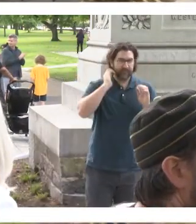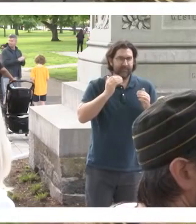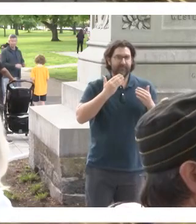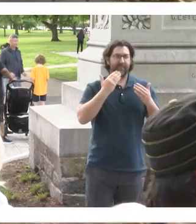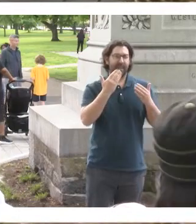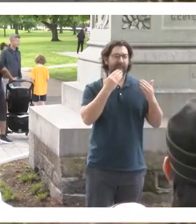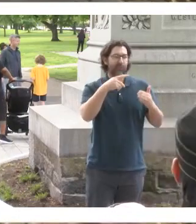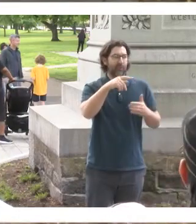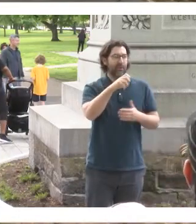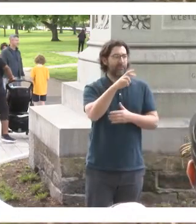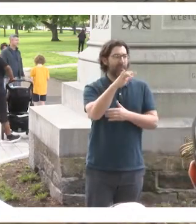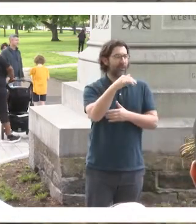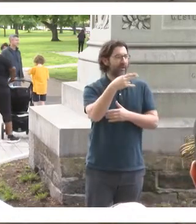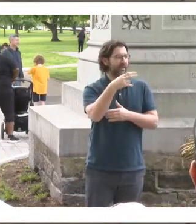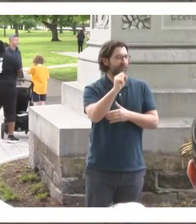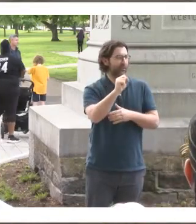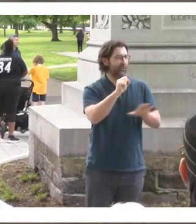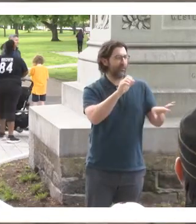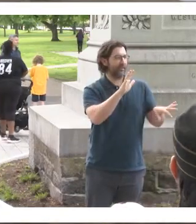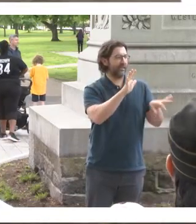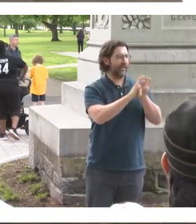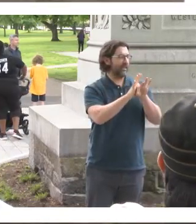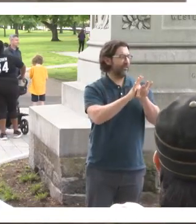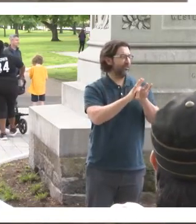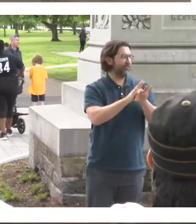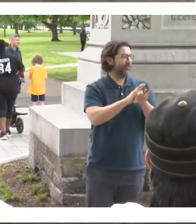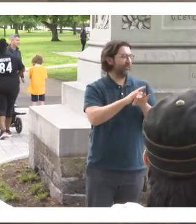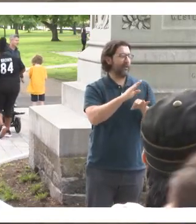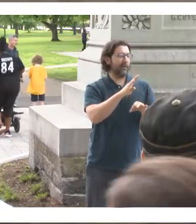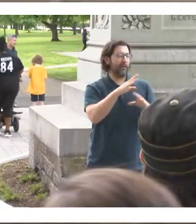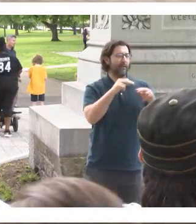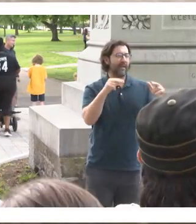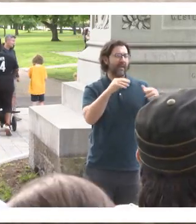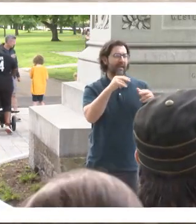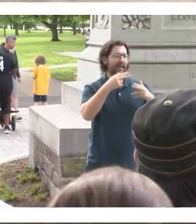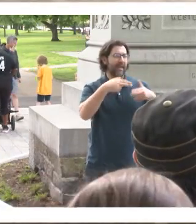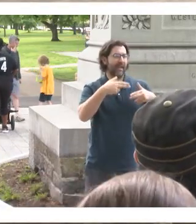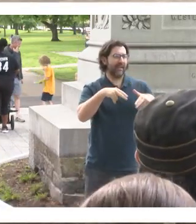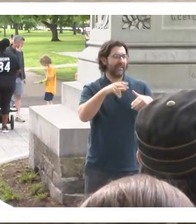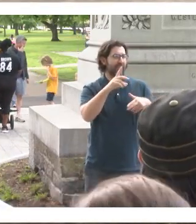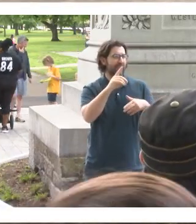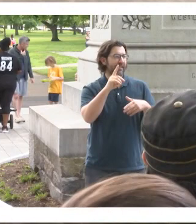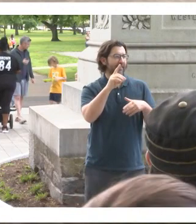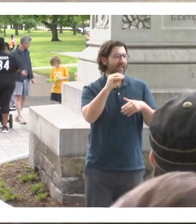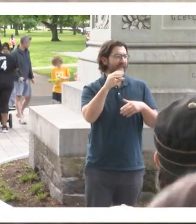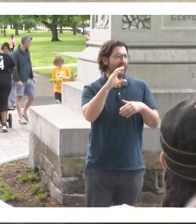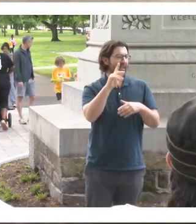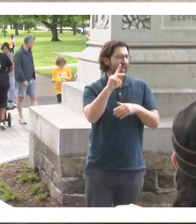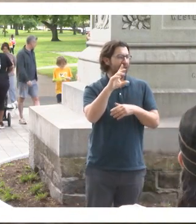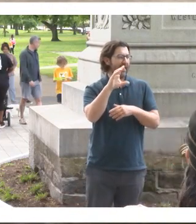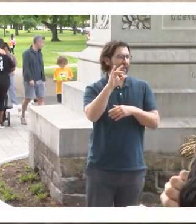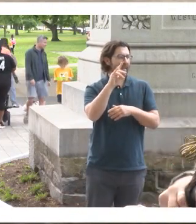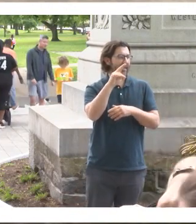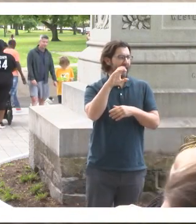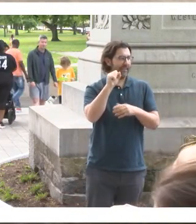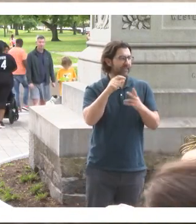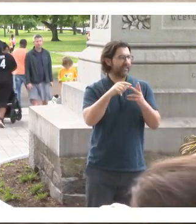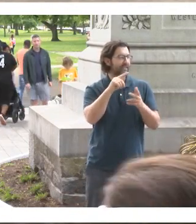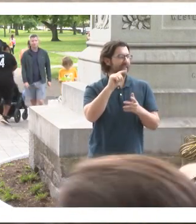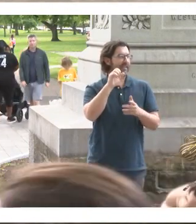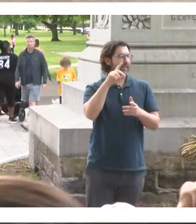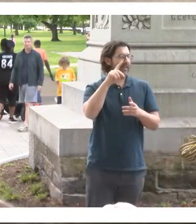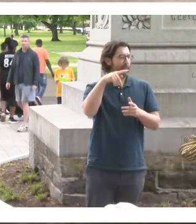Thank you, Perry High School, for your selection of Baking and Eggs, D&K Cadence, Tadpole, and